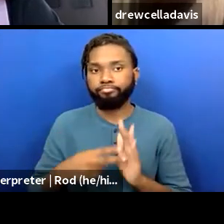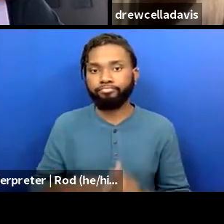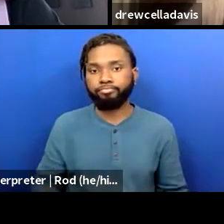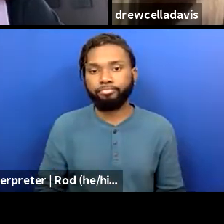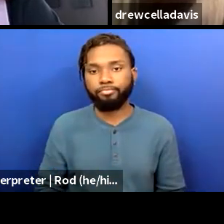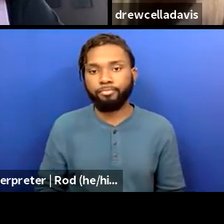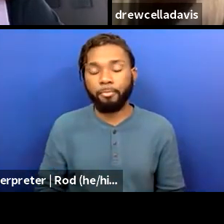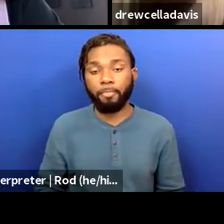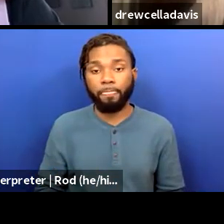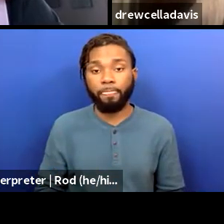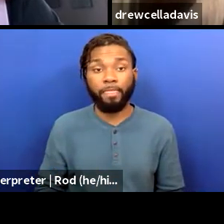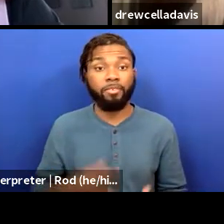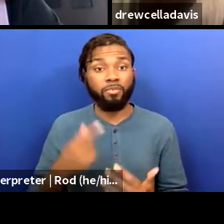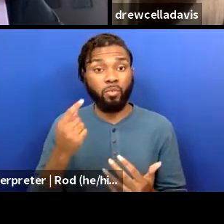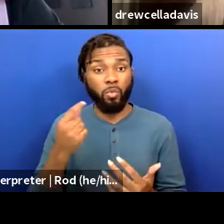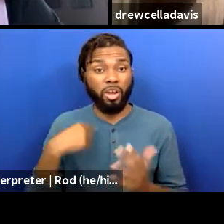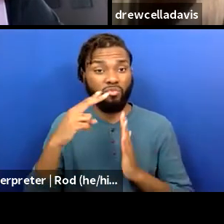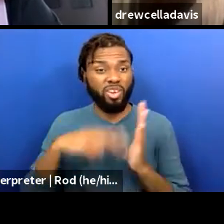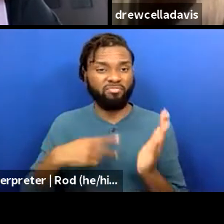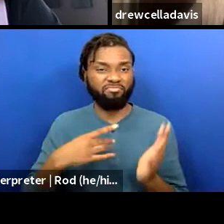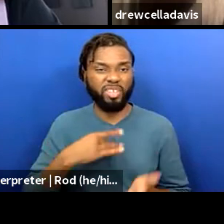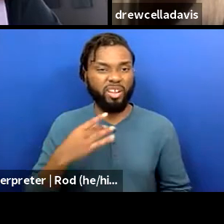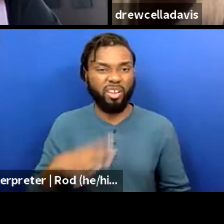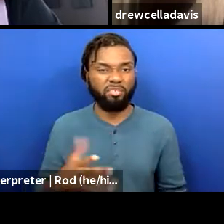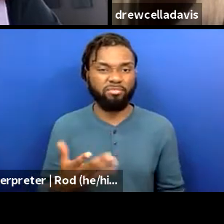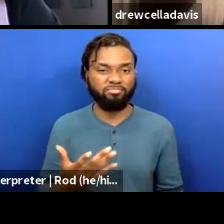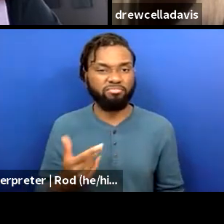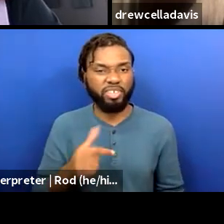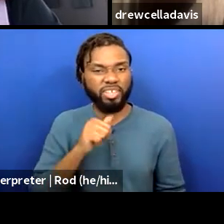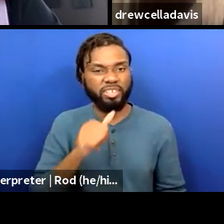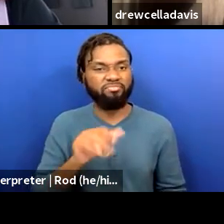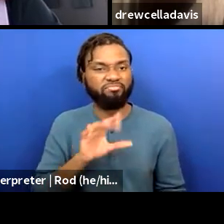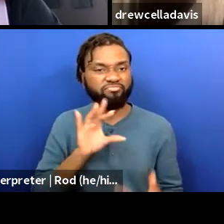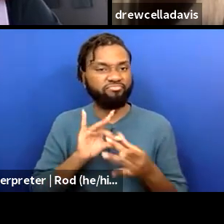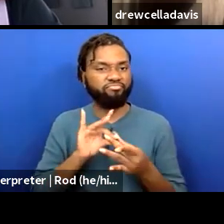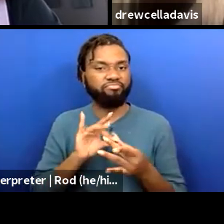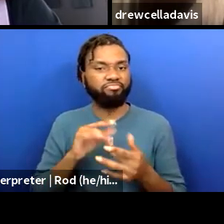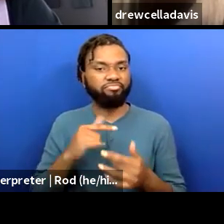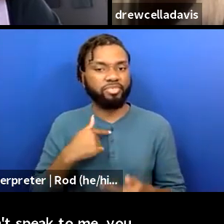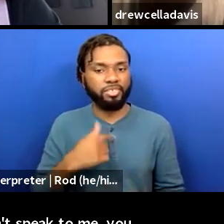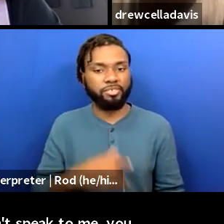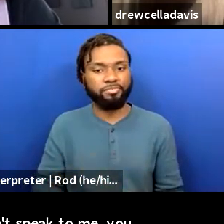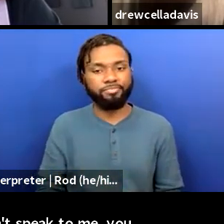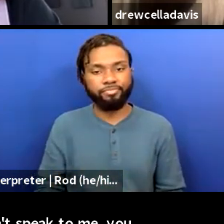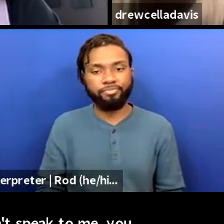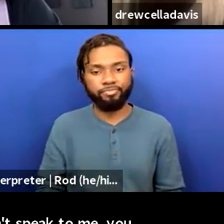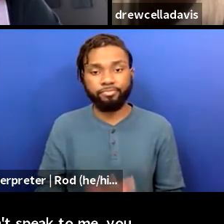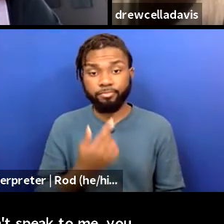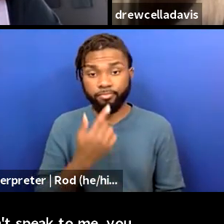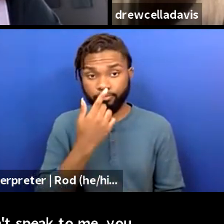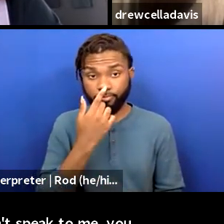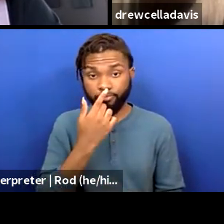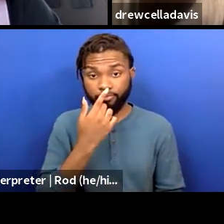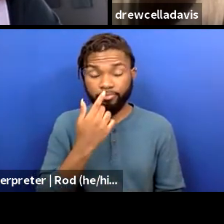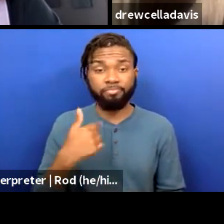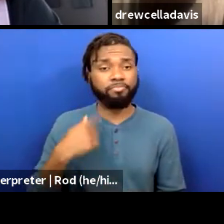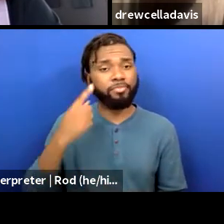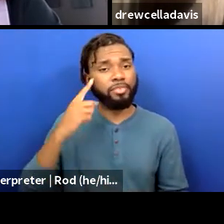I didn't like anything I read. It didn't speak to me. You know, I'm thinking about